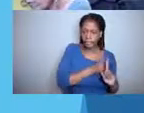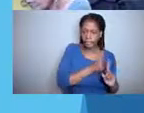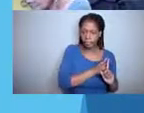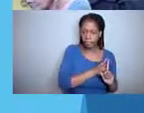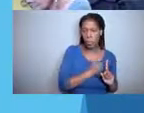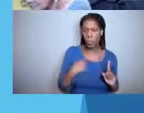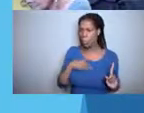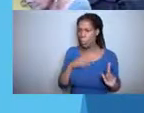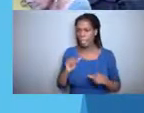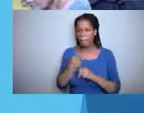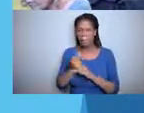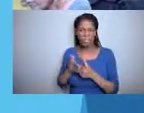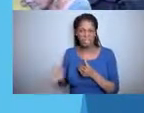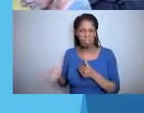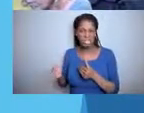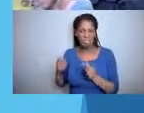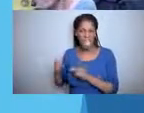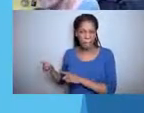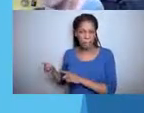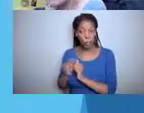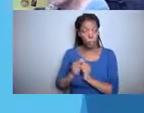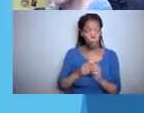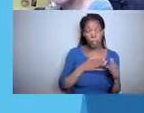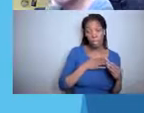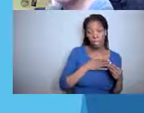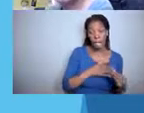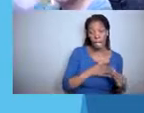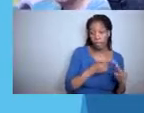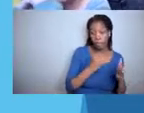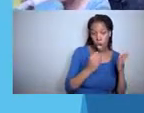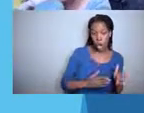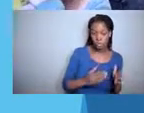obviously with some guidance from the artists through that process